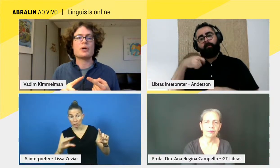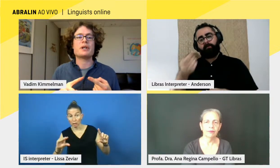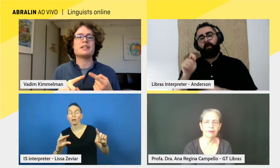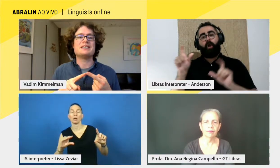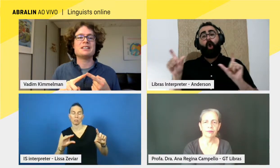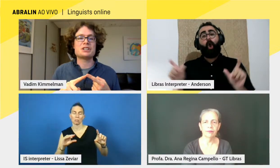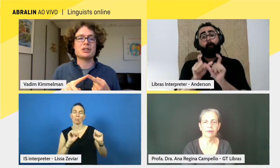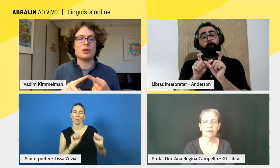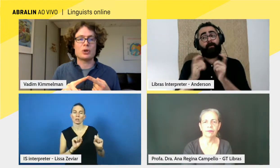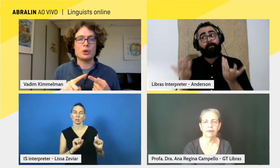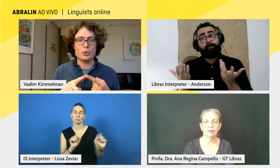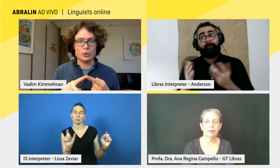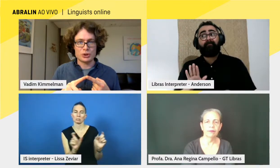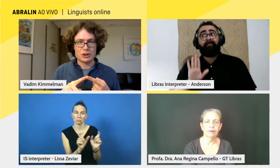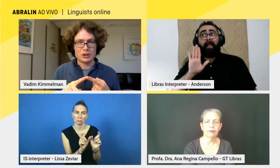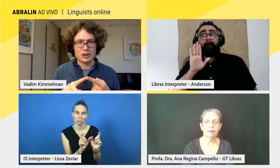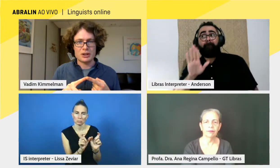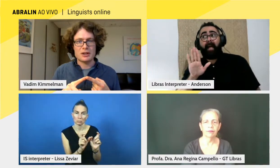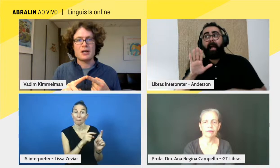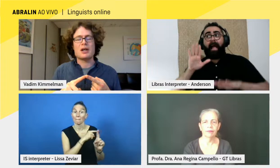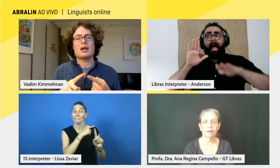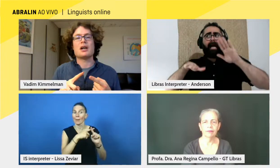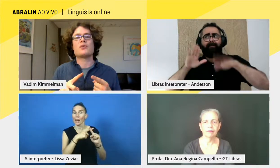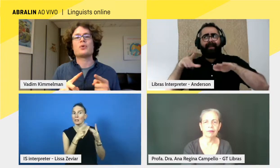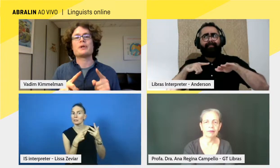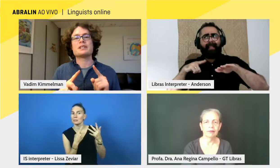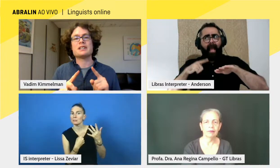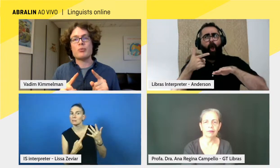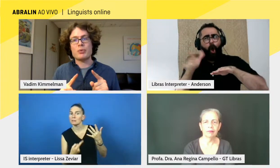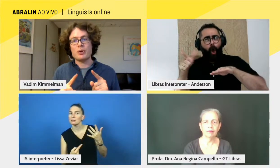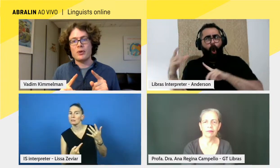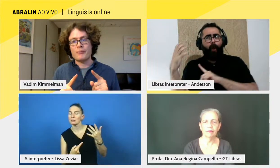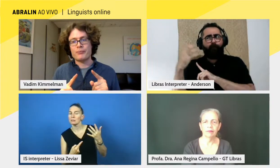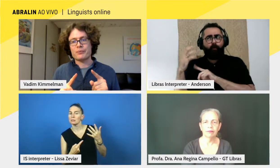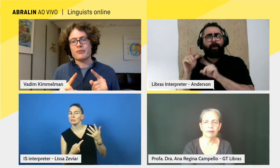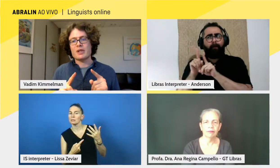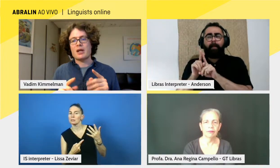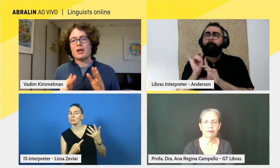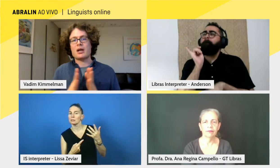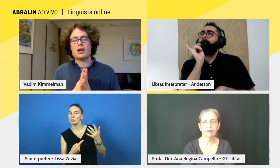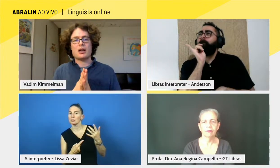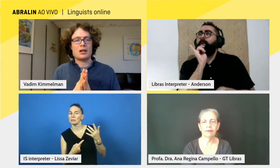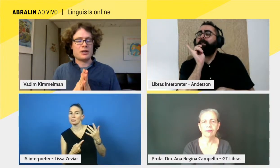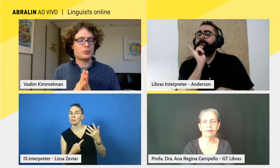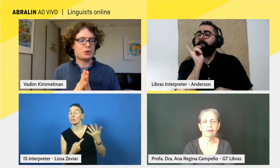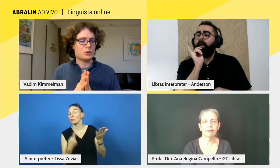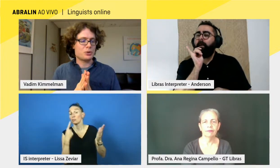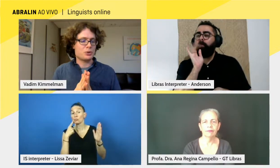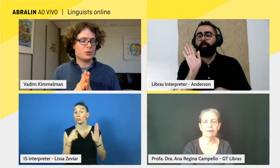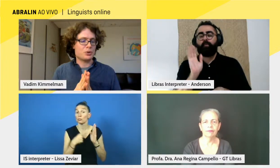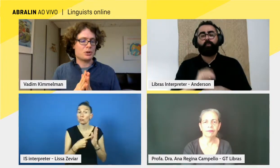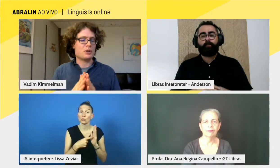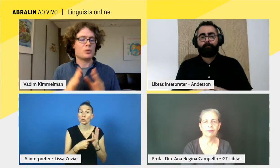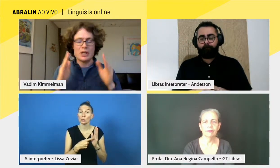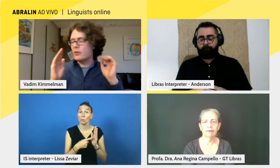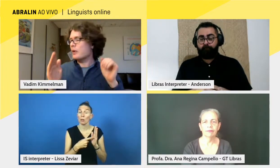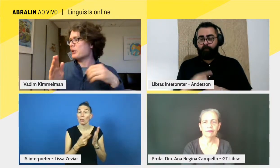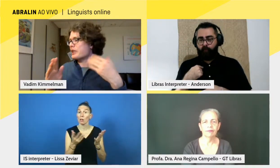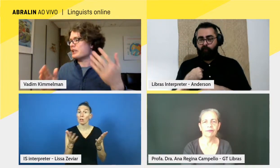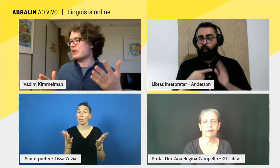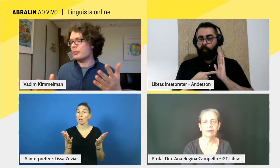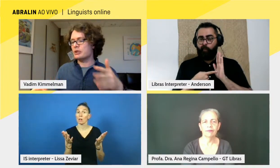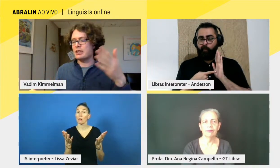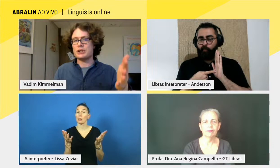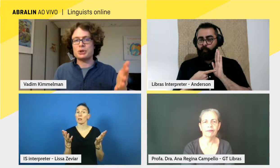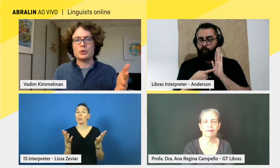Sometimes there were additional clues. For example, let me show you. Well,